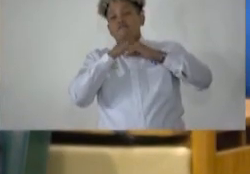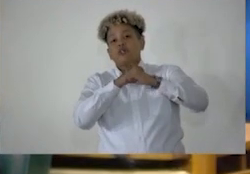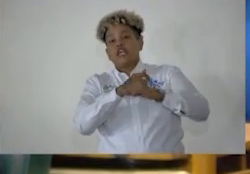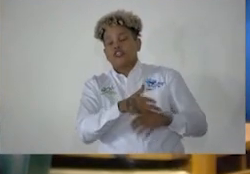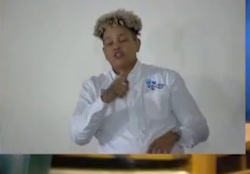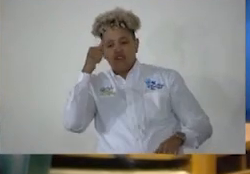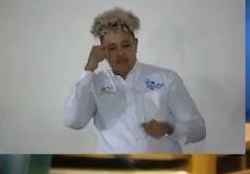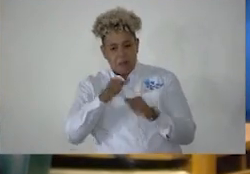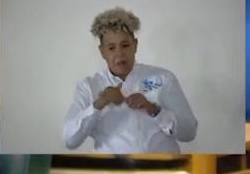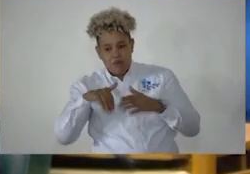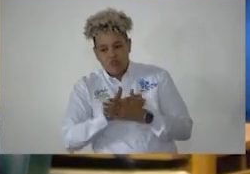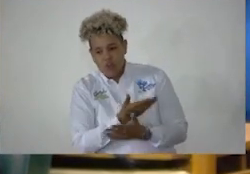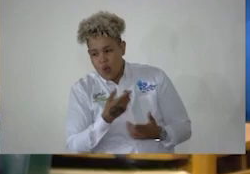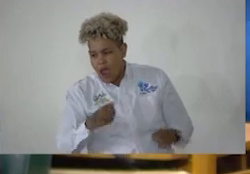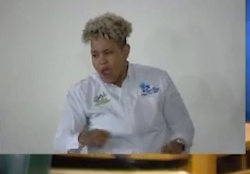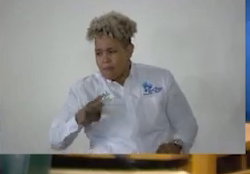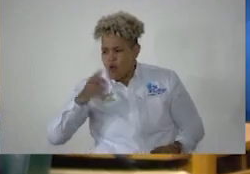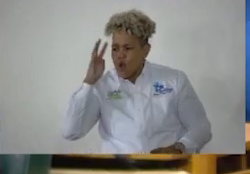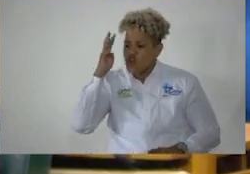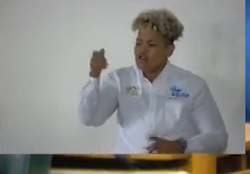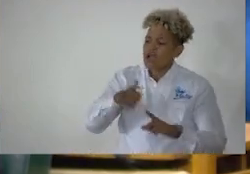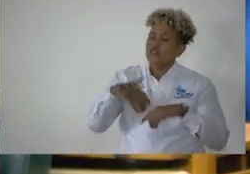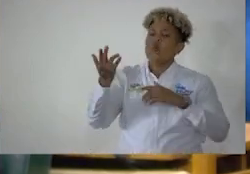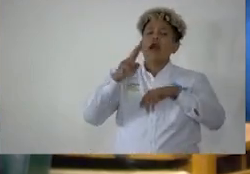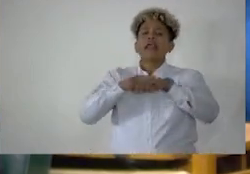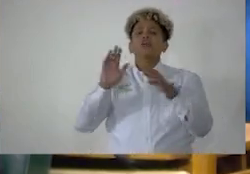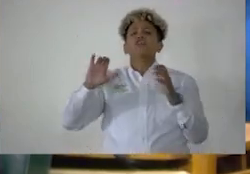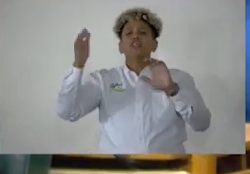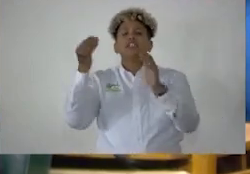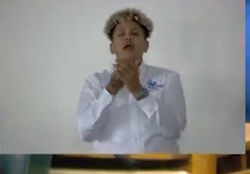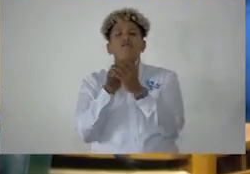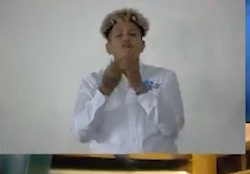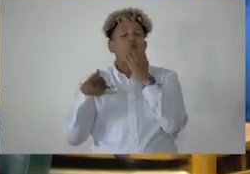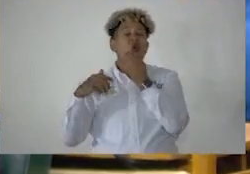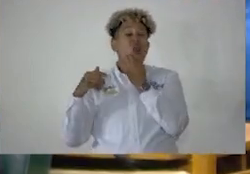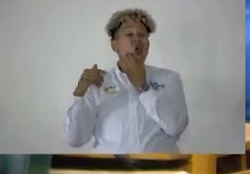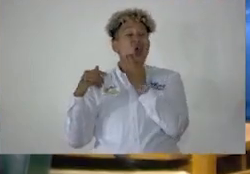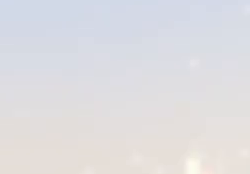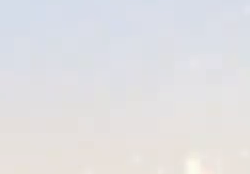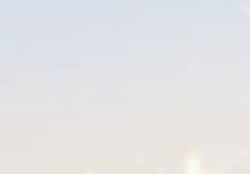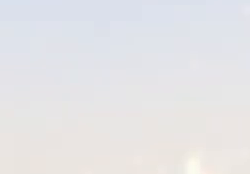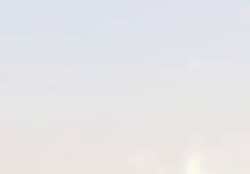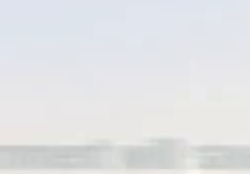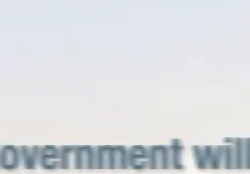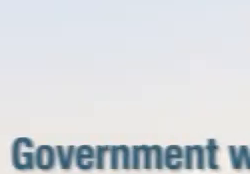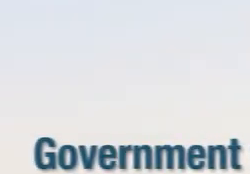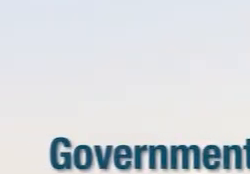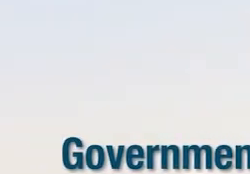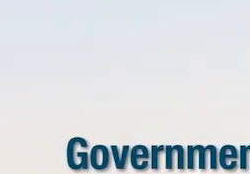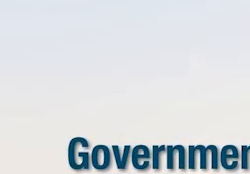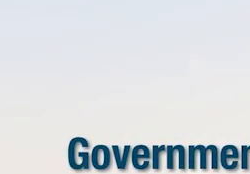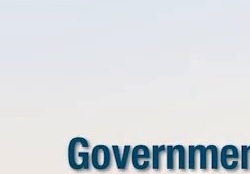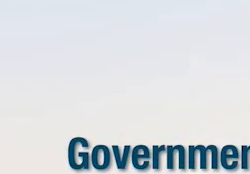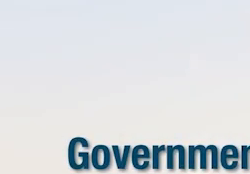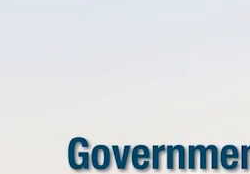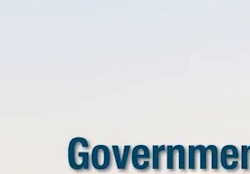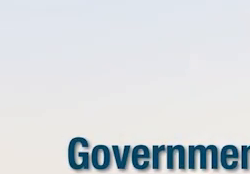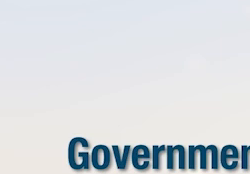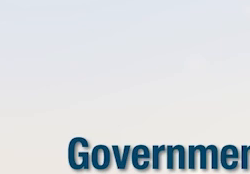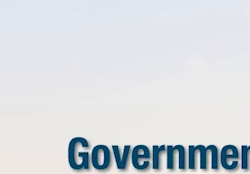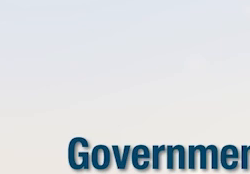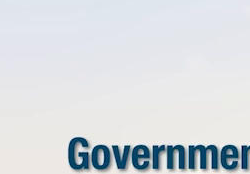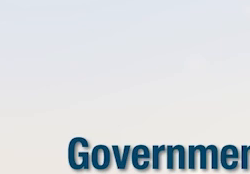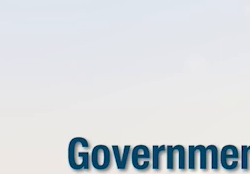We're also creating a national disaster fund. We've already tabled the legislation in Parliament, and the idea is to capitalize that